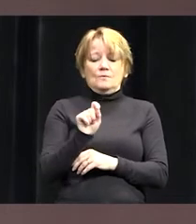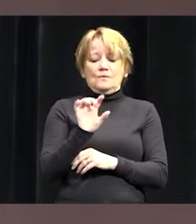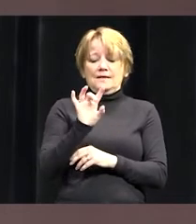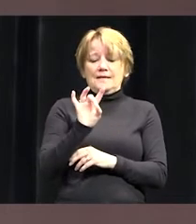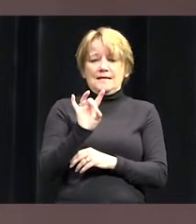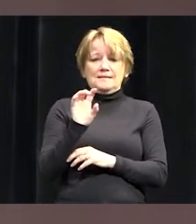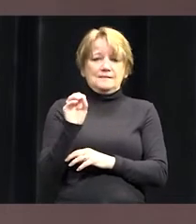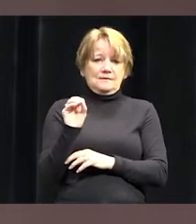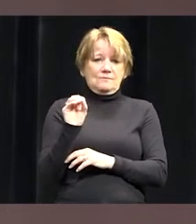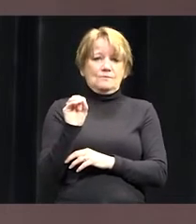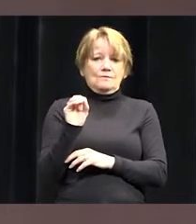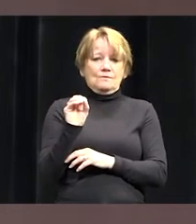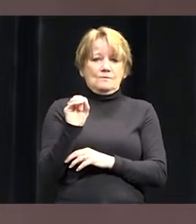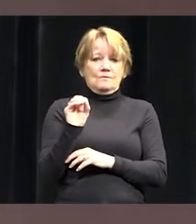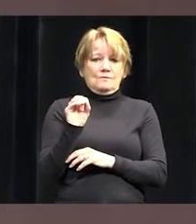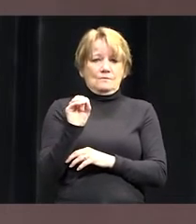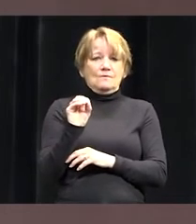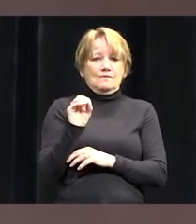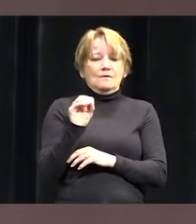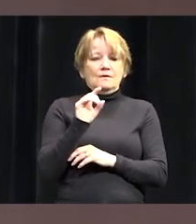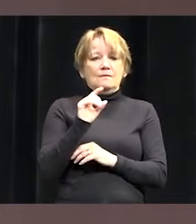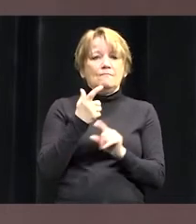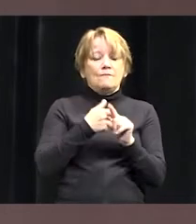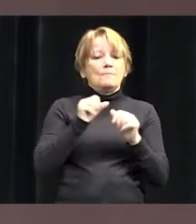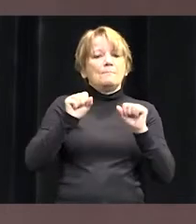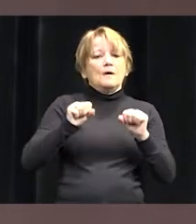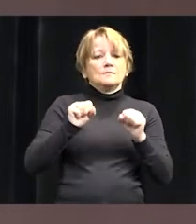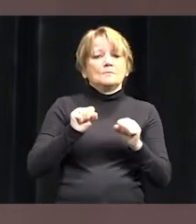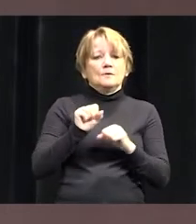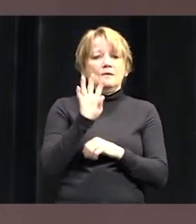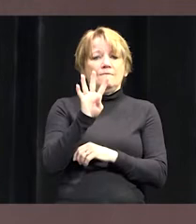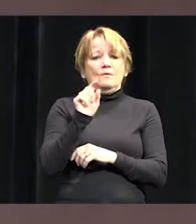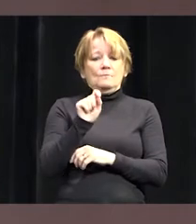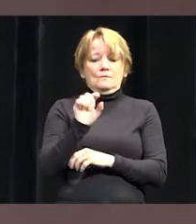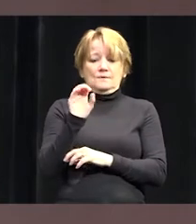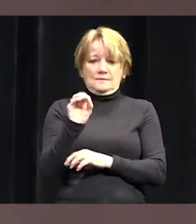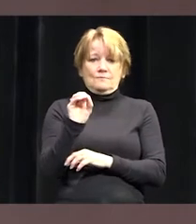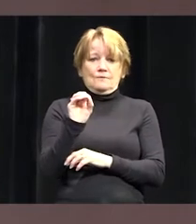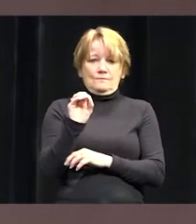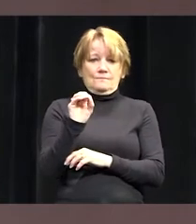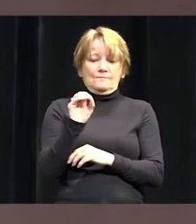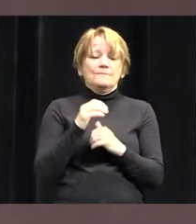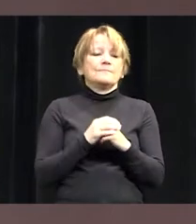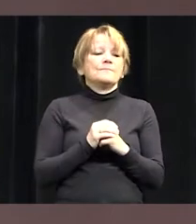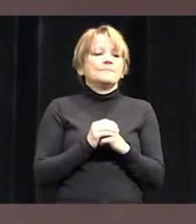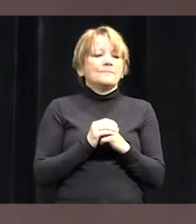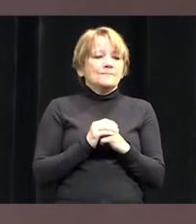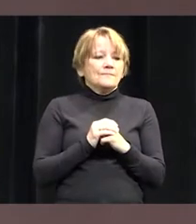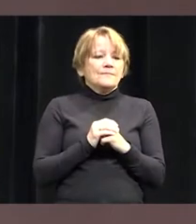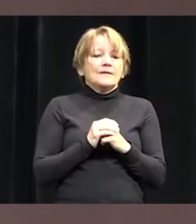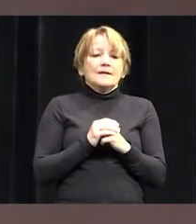of 3.80 out of a possible 4.0